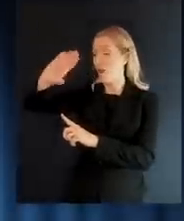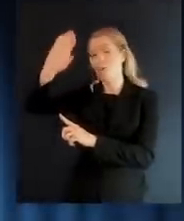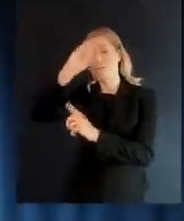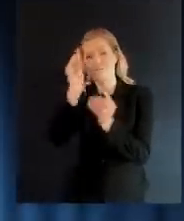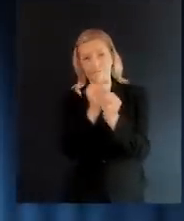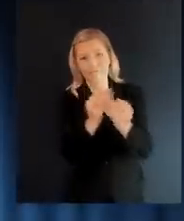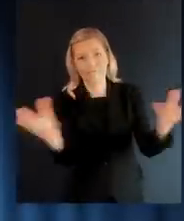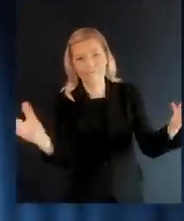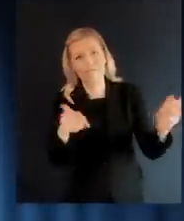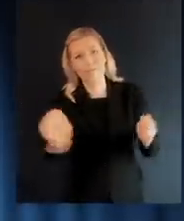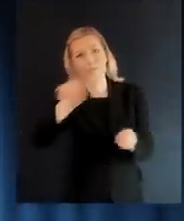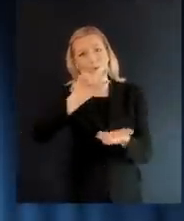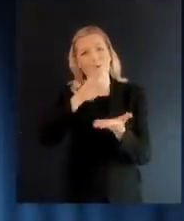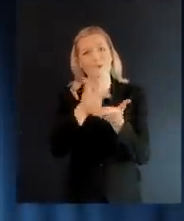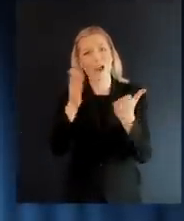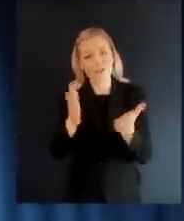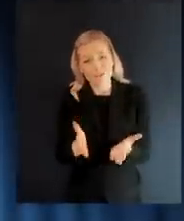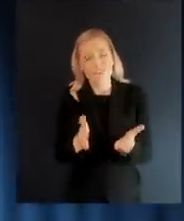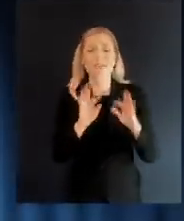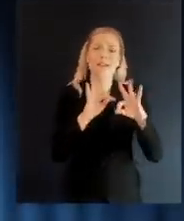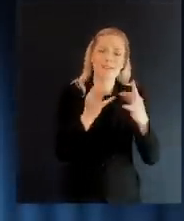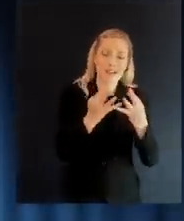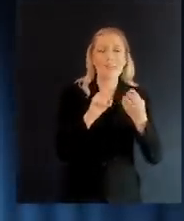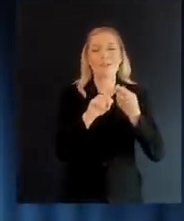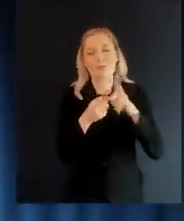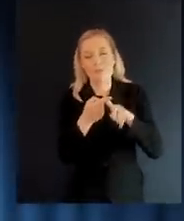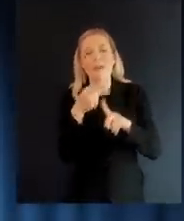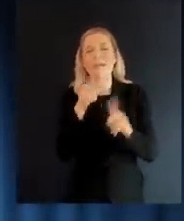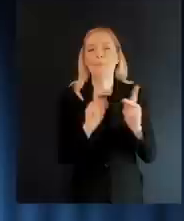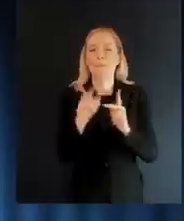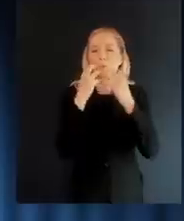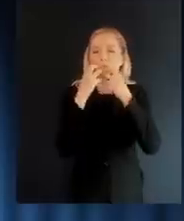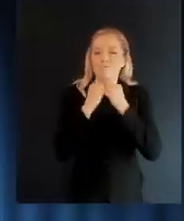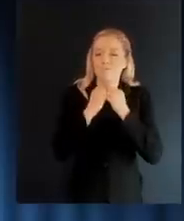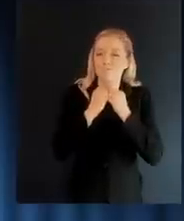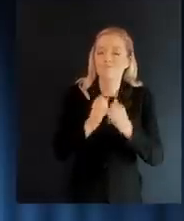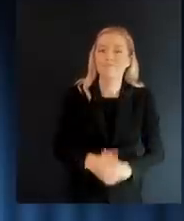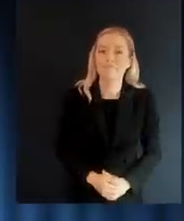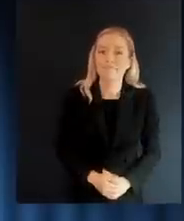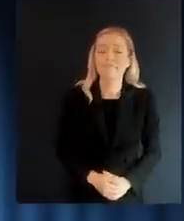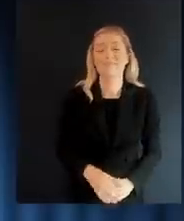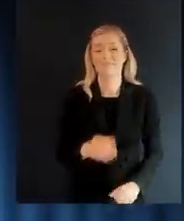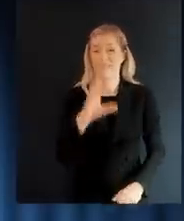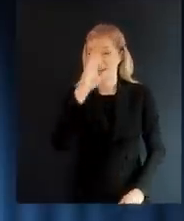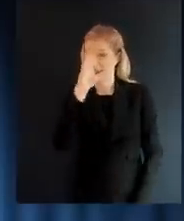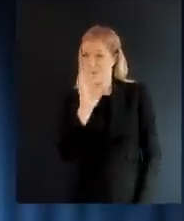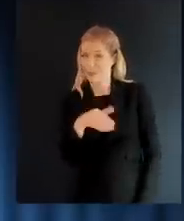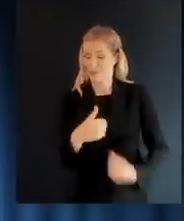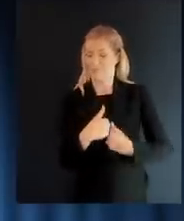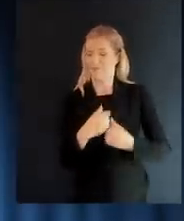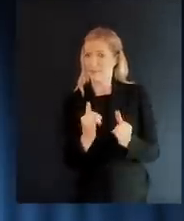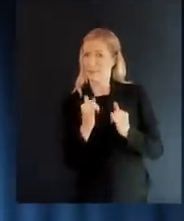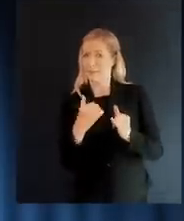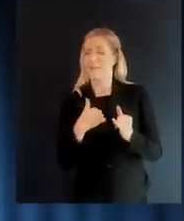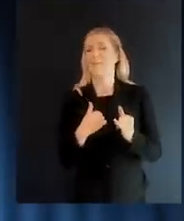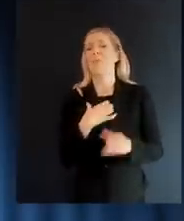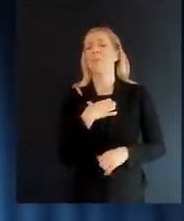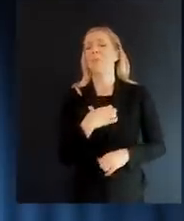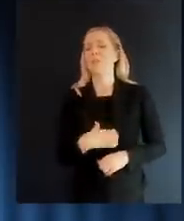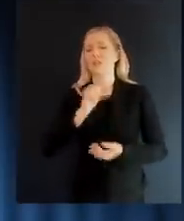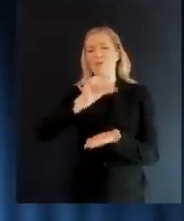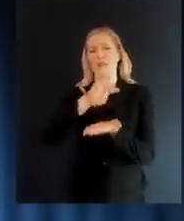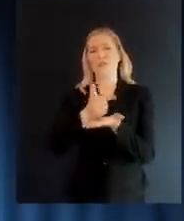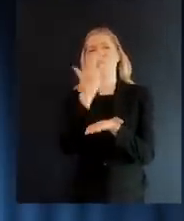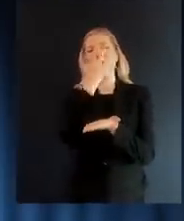families, friends, and loved ones. Like you, I wish we could share this moment differently, that I could shake